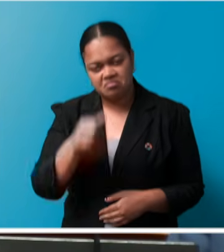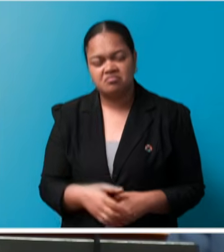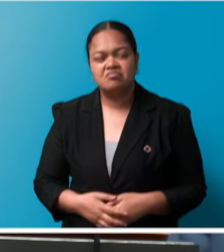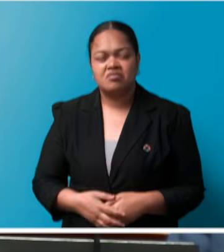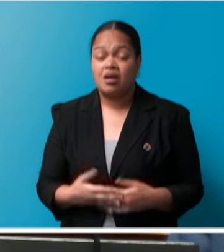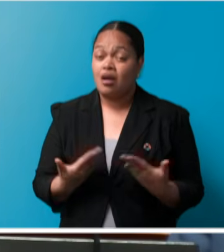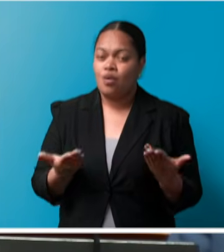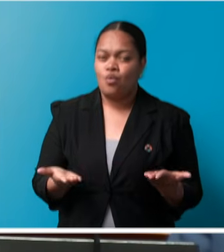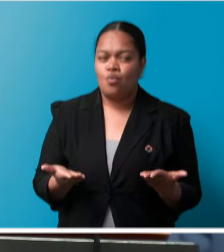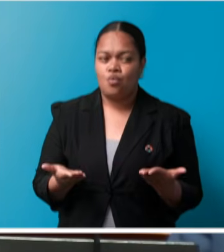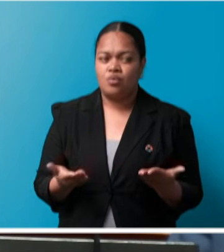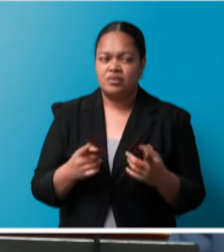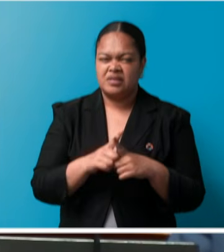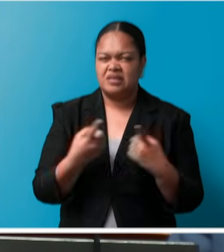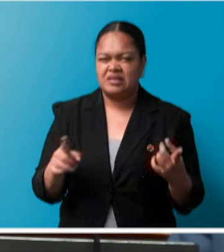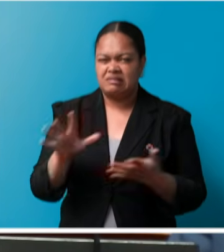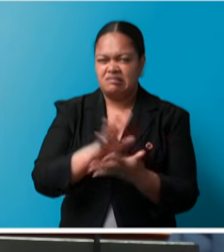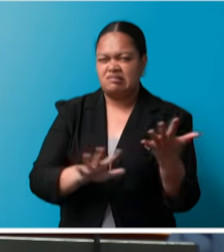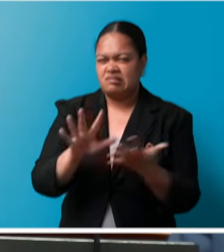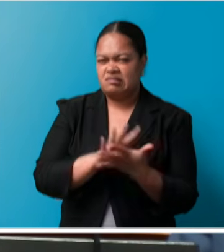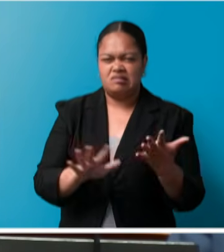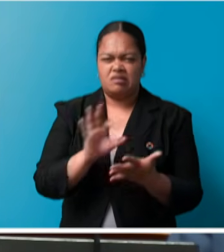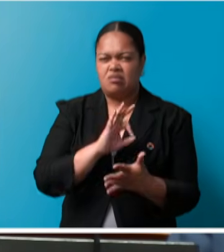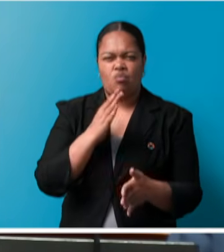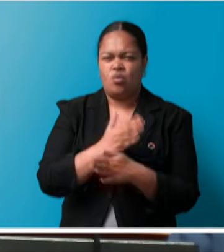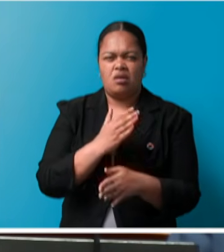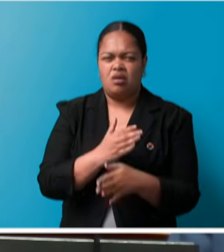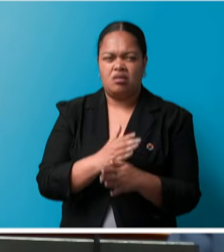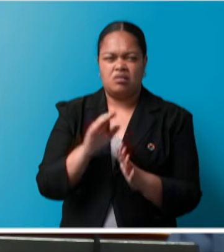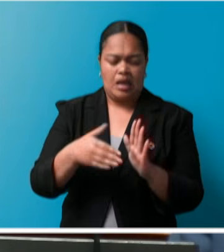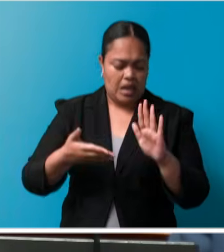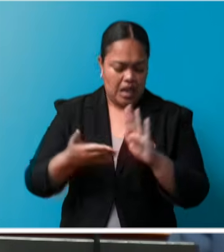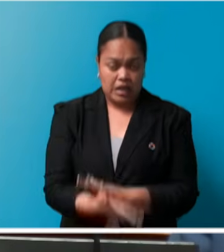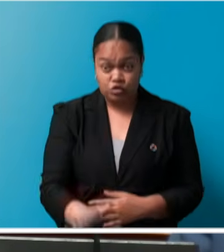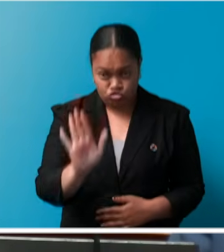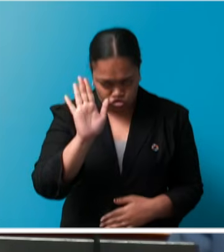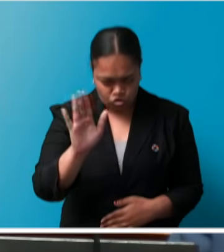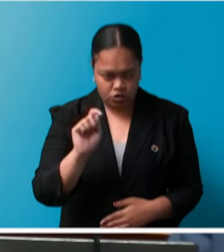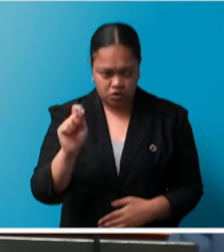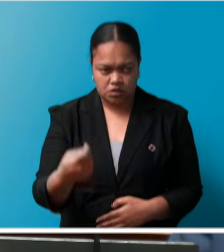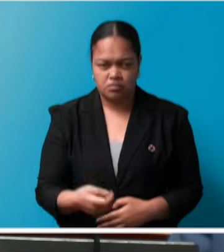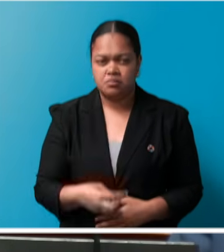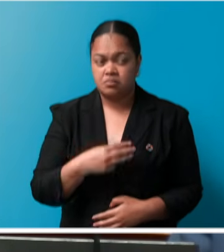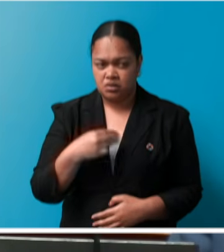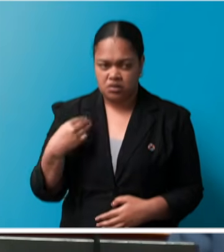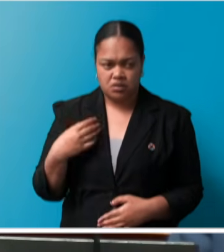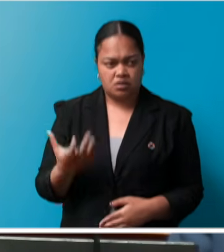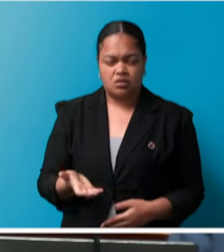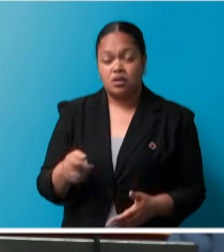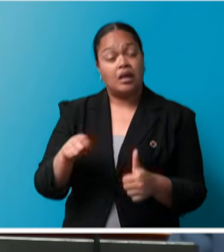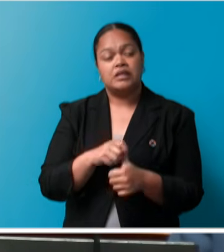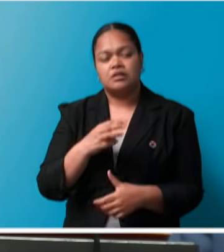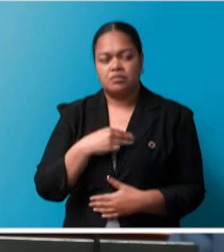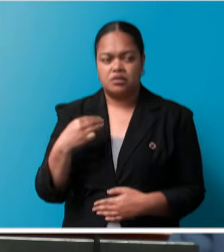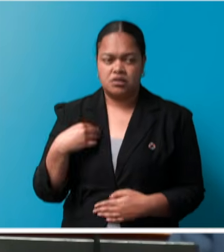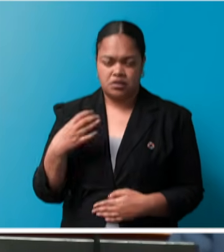how things were not operating well under your term as a minister, Commissioner